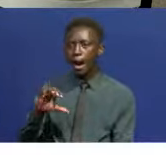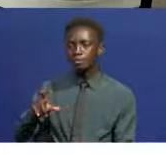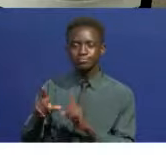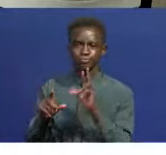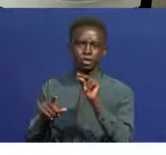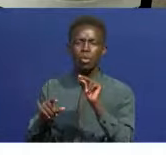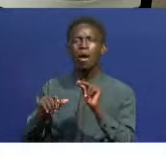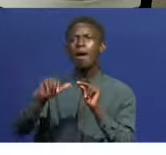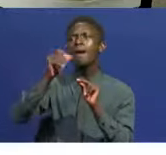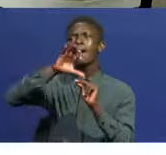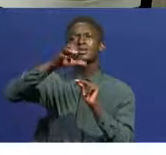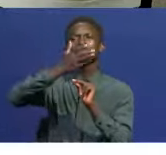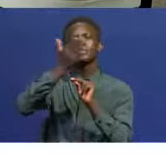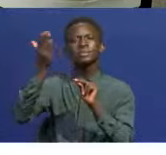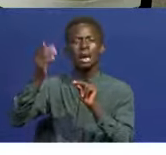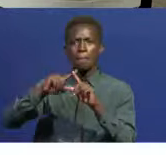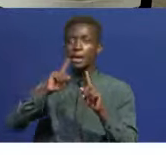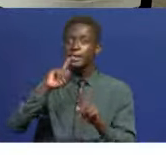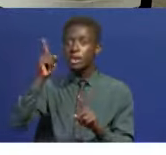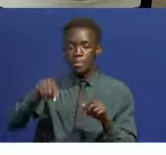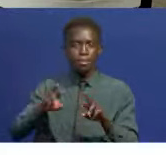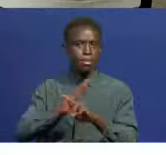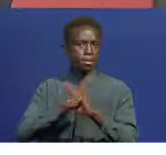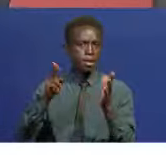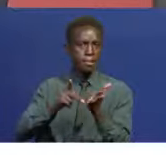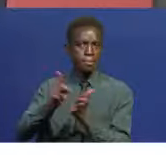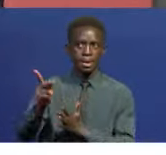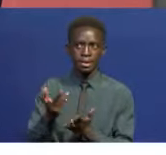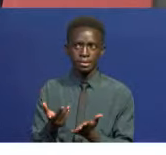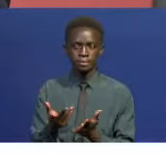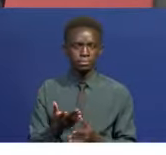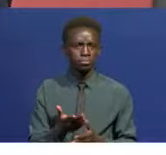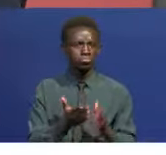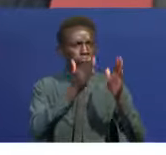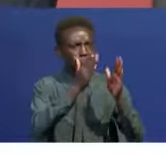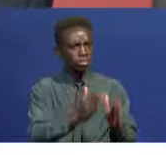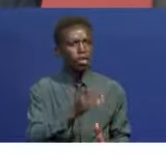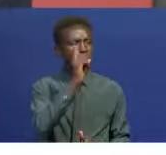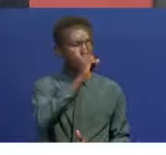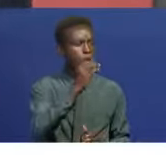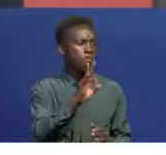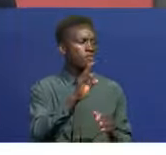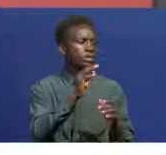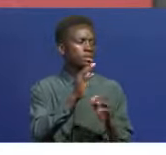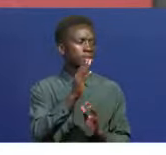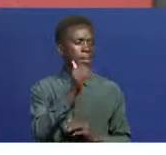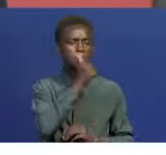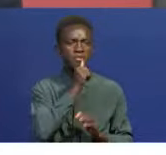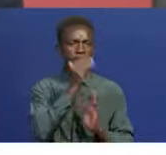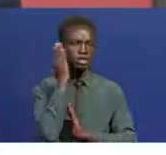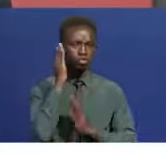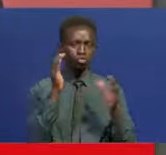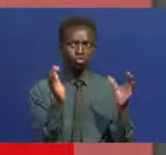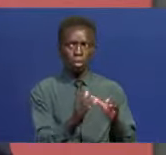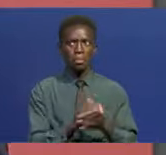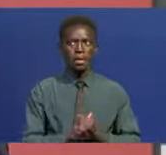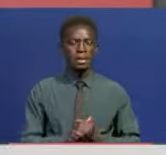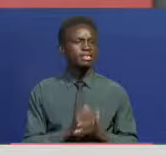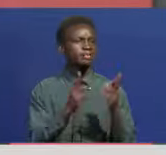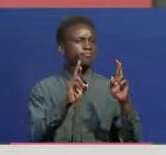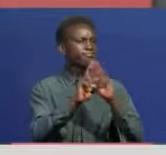ready to pay. But the challenge was... Okay, he's one of the private security providers. He'll tell us that whether he will and he's ready